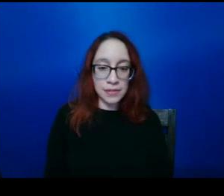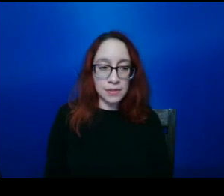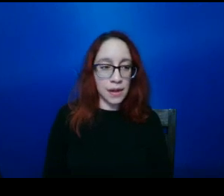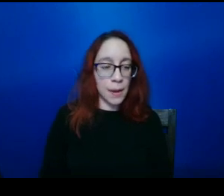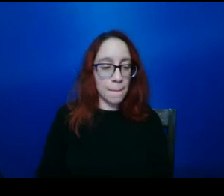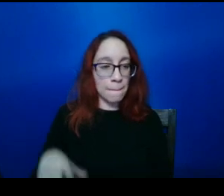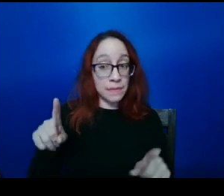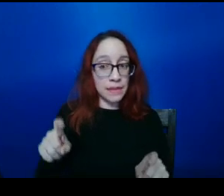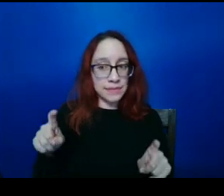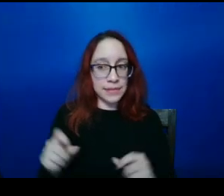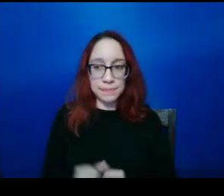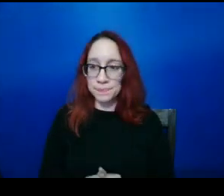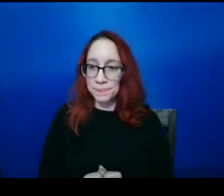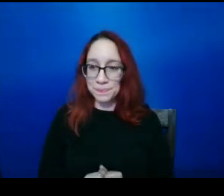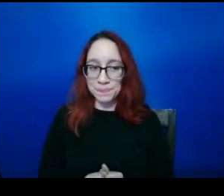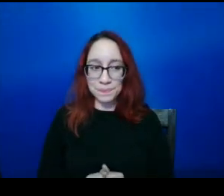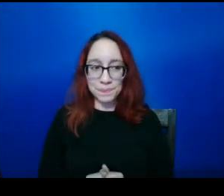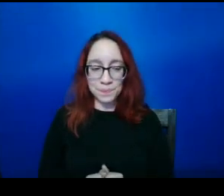Testing.